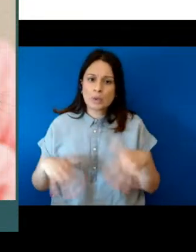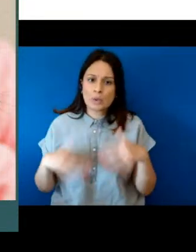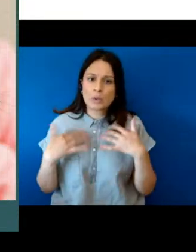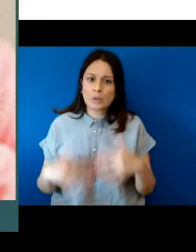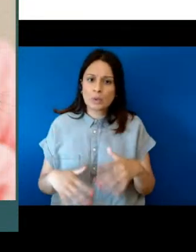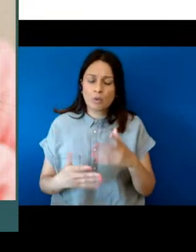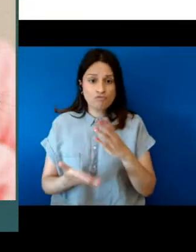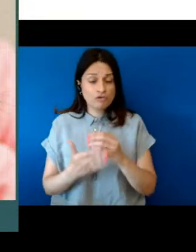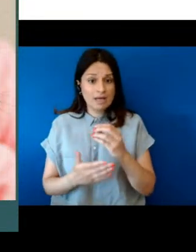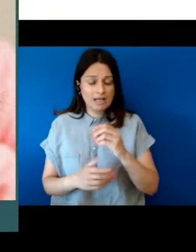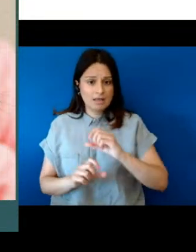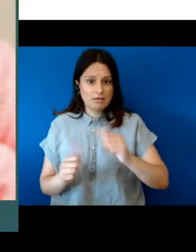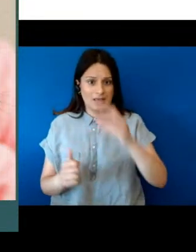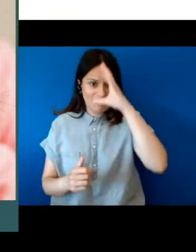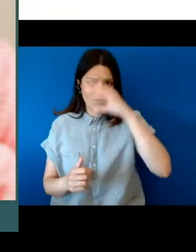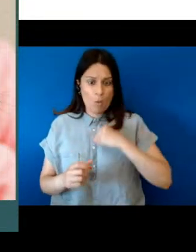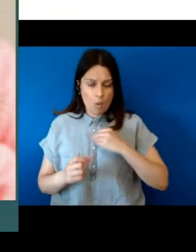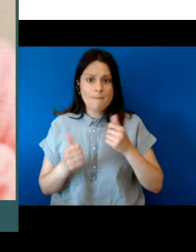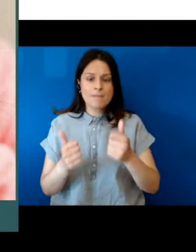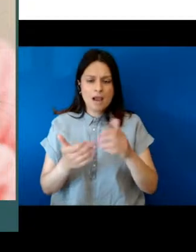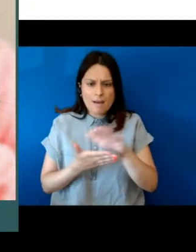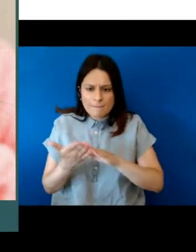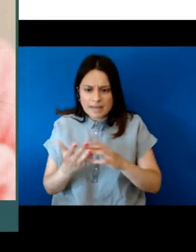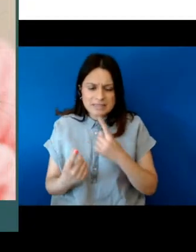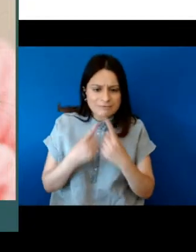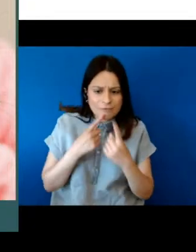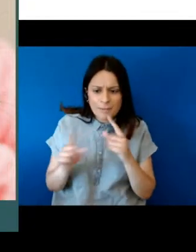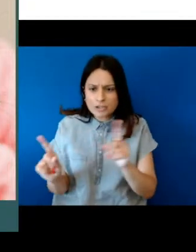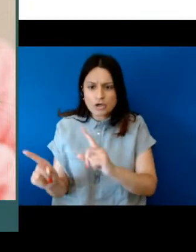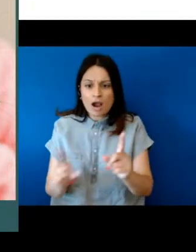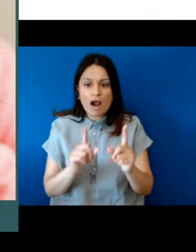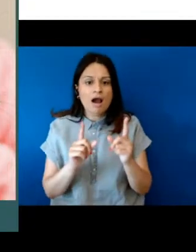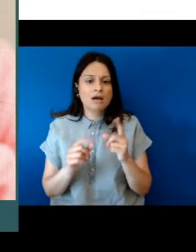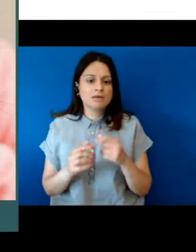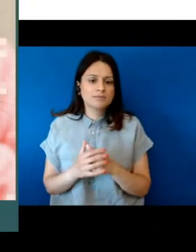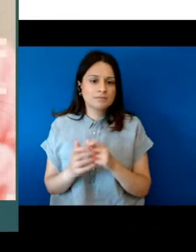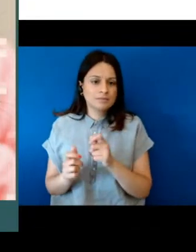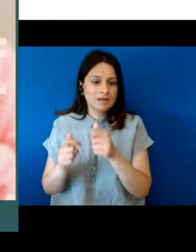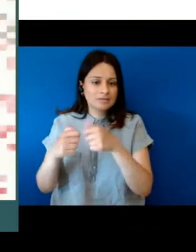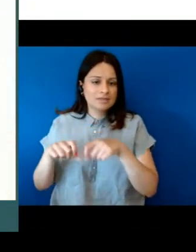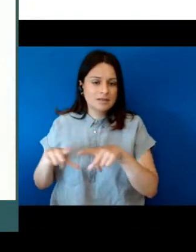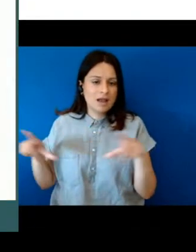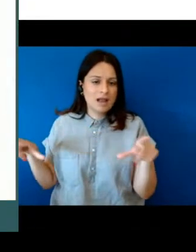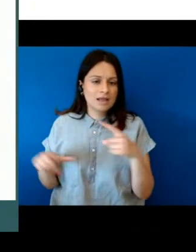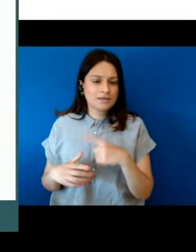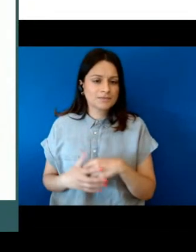of finding out, well, what can it be? Next slide, please.